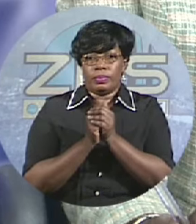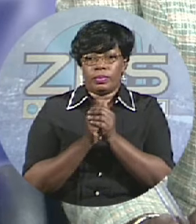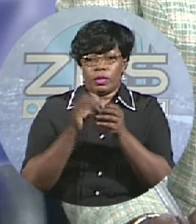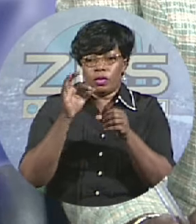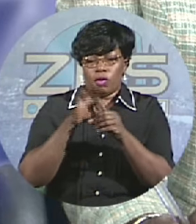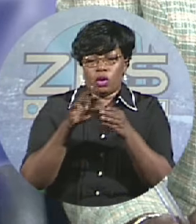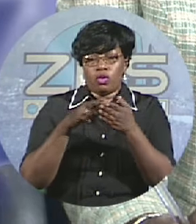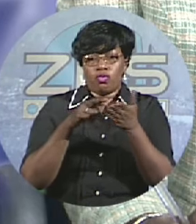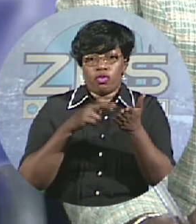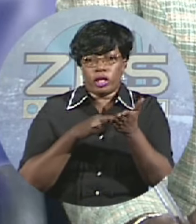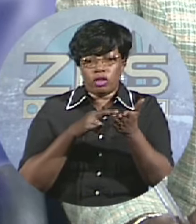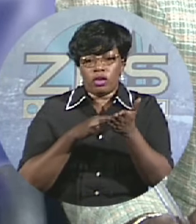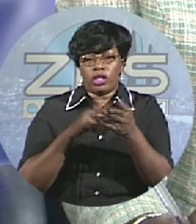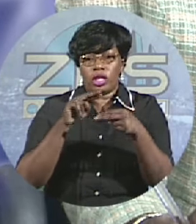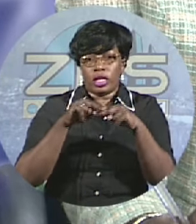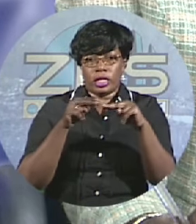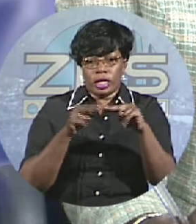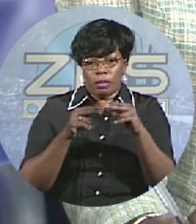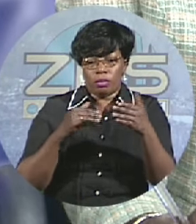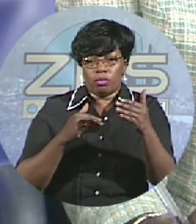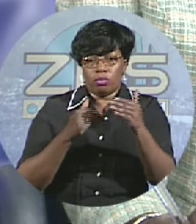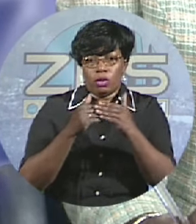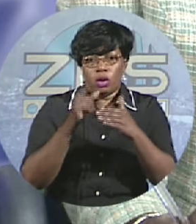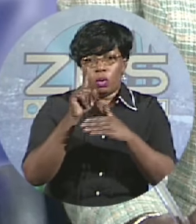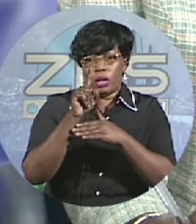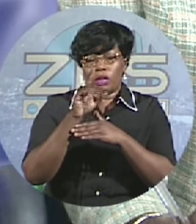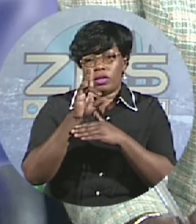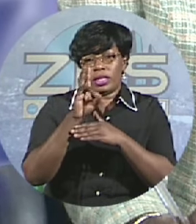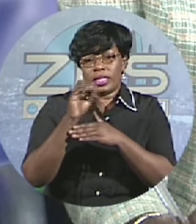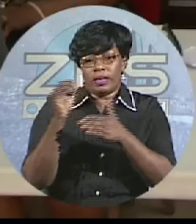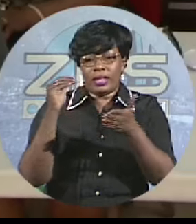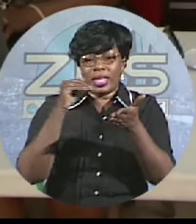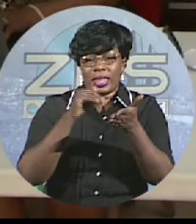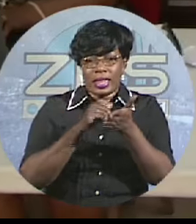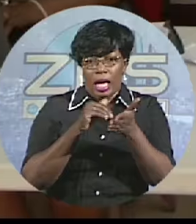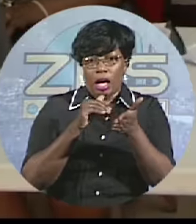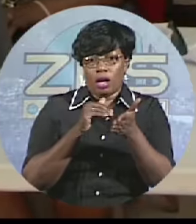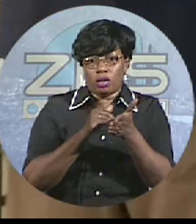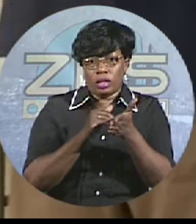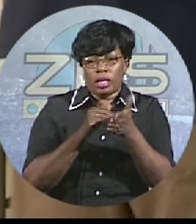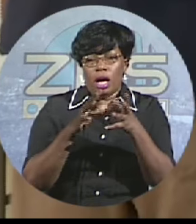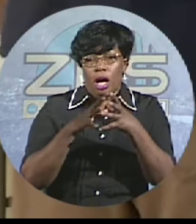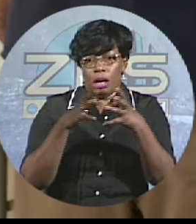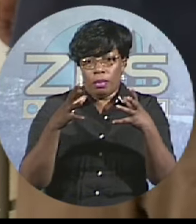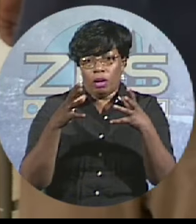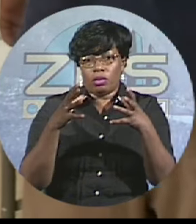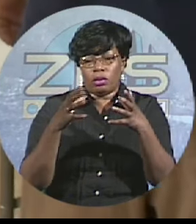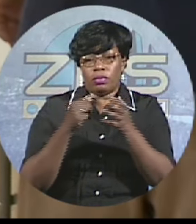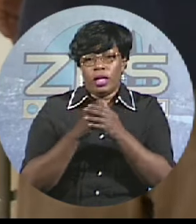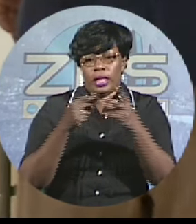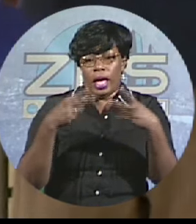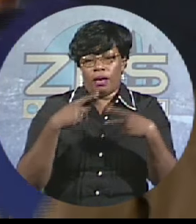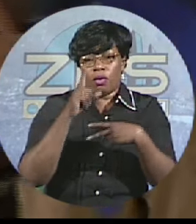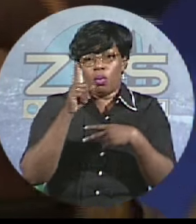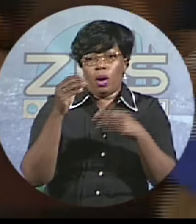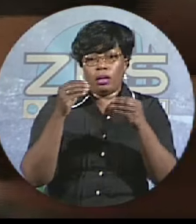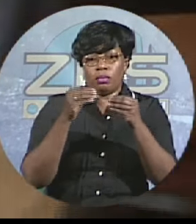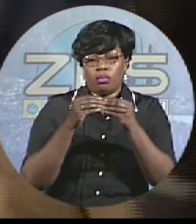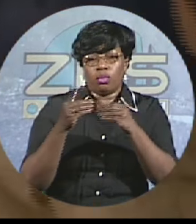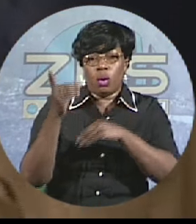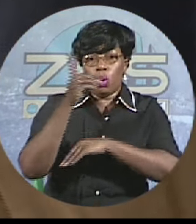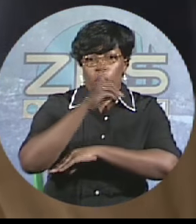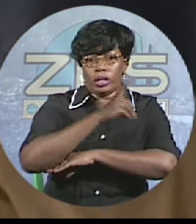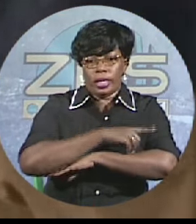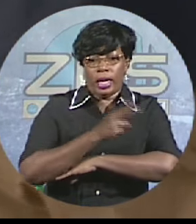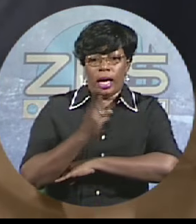Voter registration numbers are quickly approaching the 170,000 mark. Eligible voters now have just one more day to register to vote